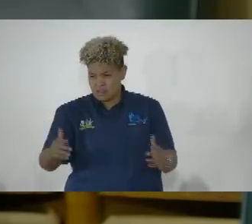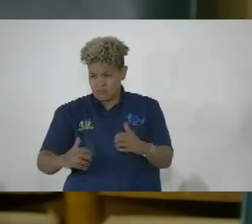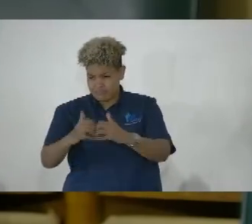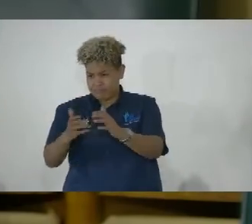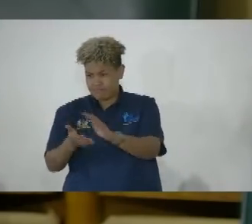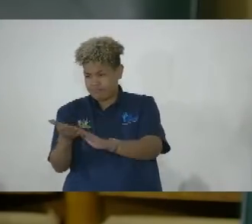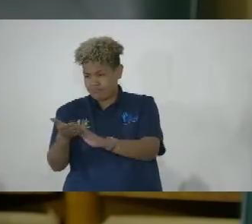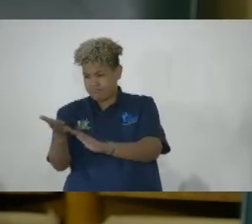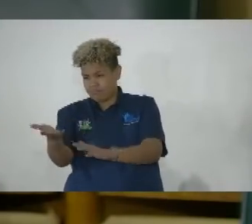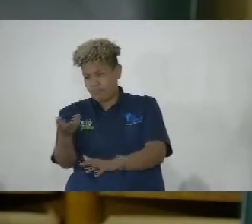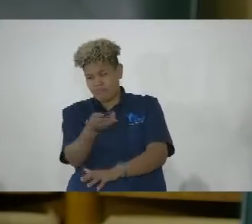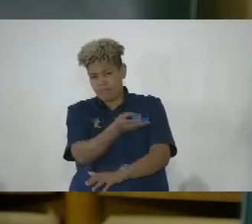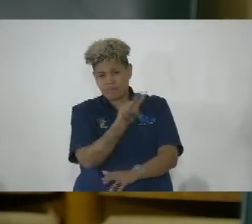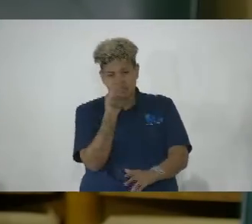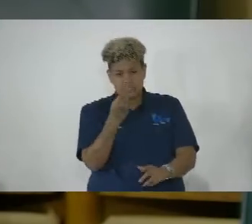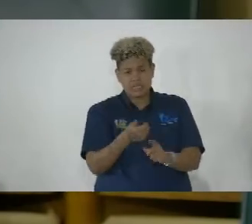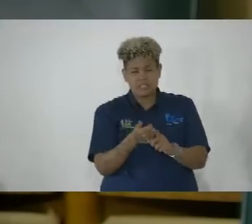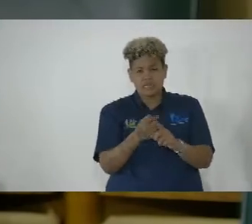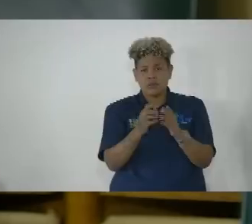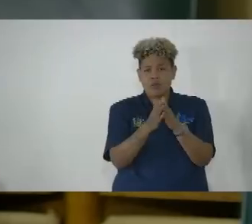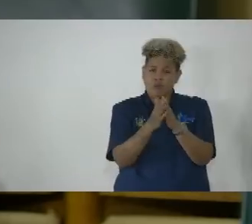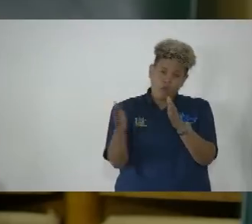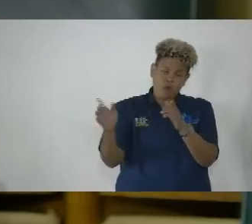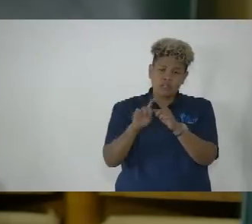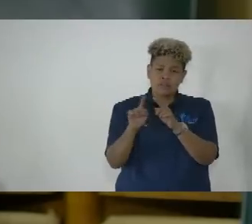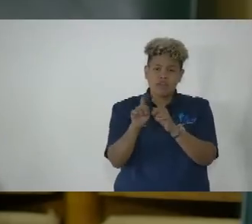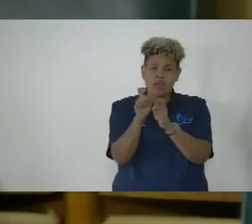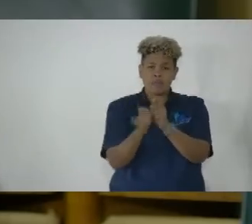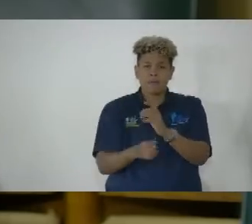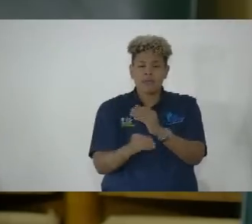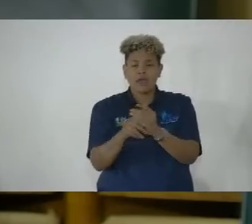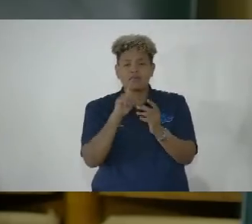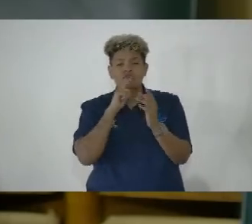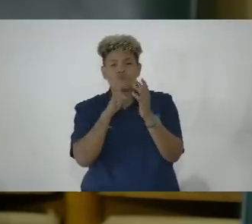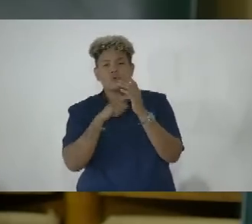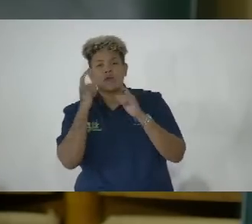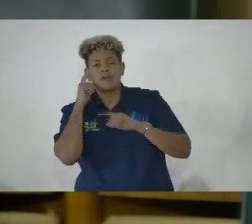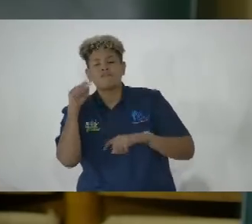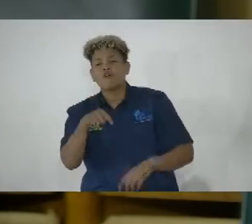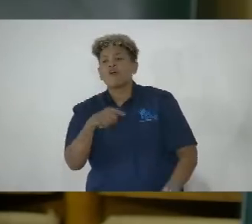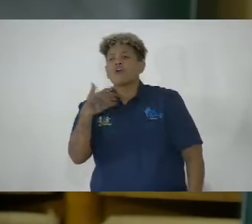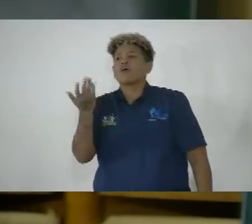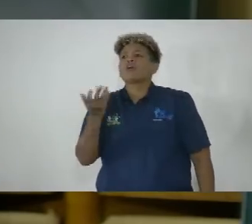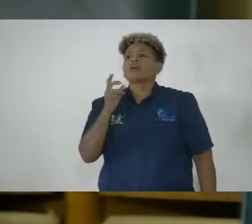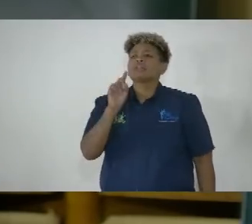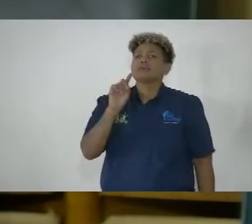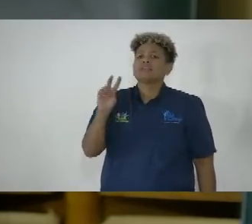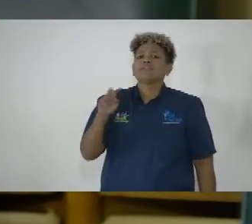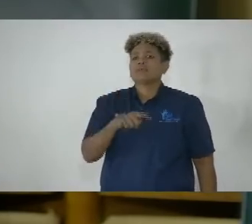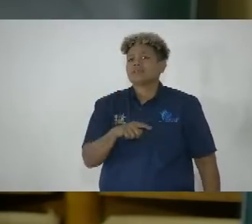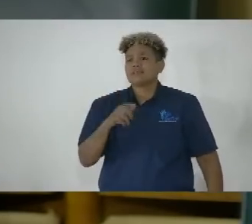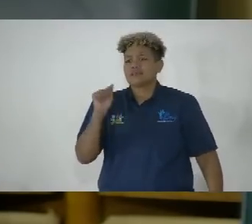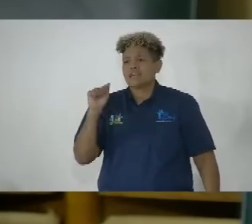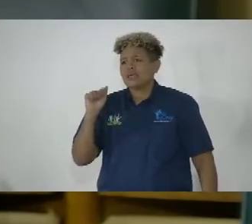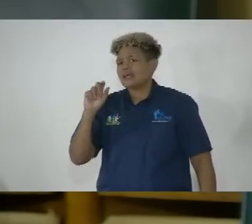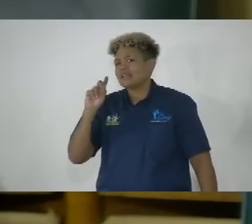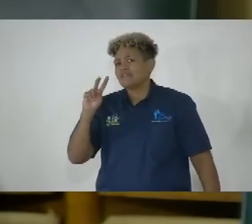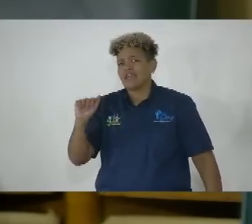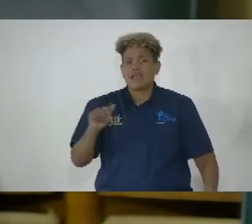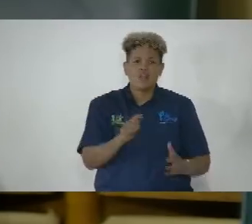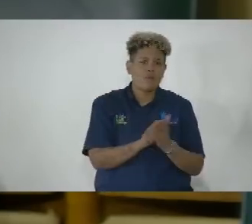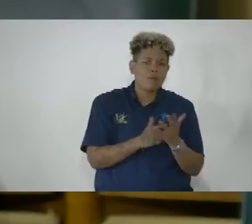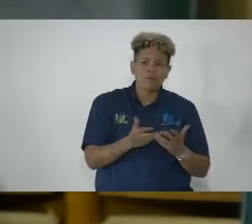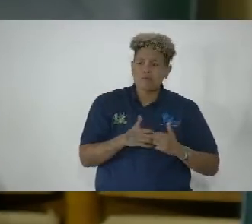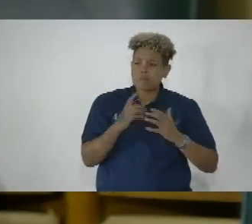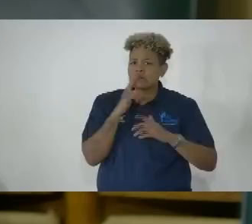was that the scope of amendments required for the DVA were so extensive that